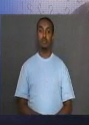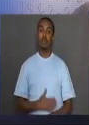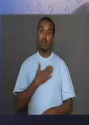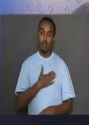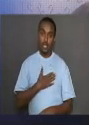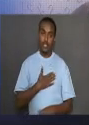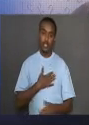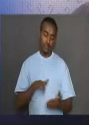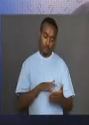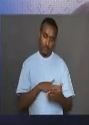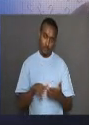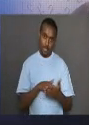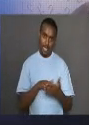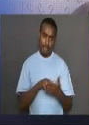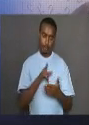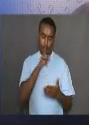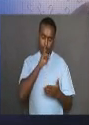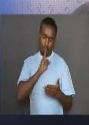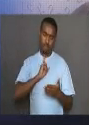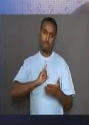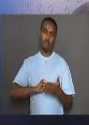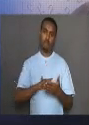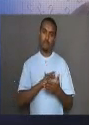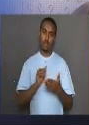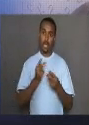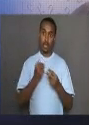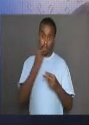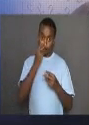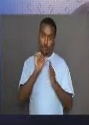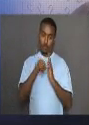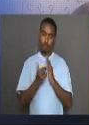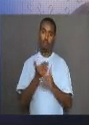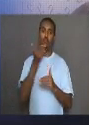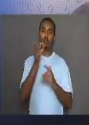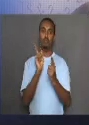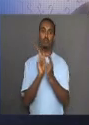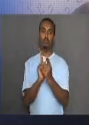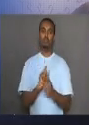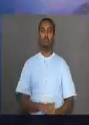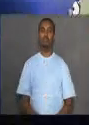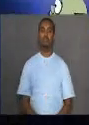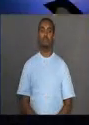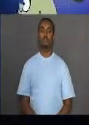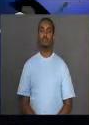Please read the passage silently, and I will see you in a few minutes.